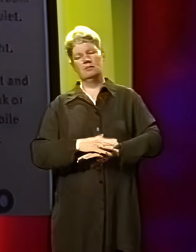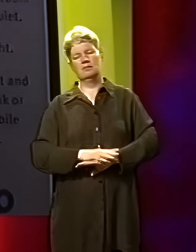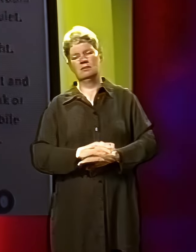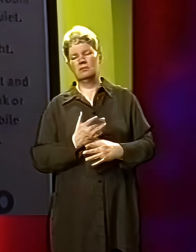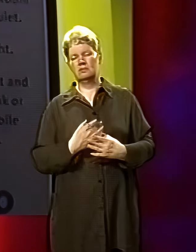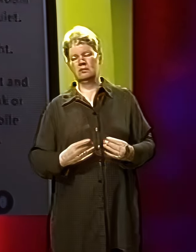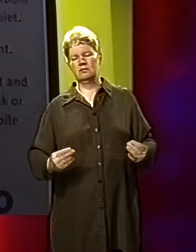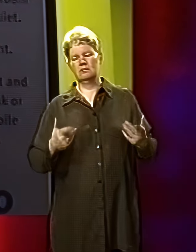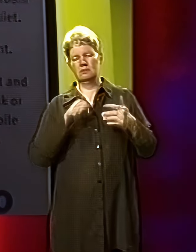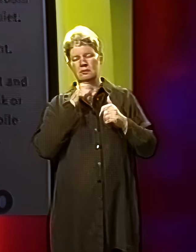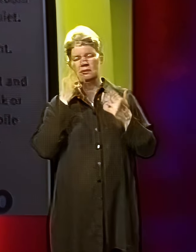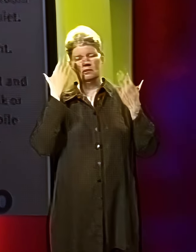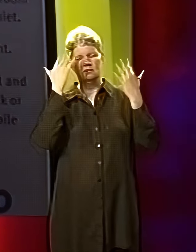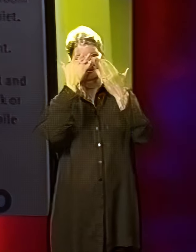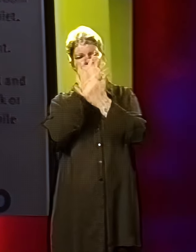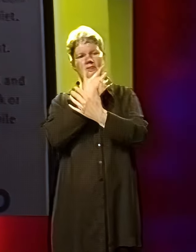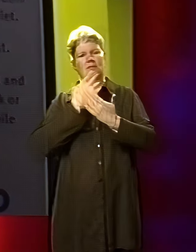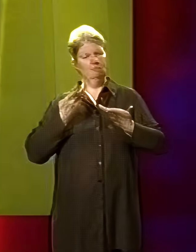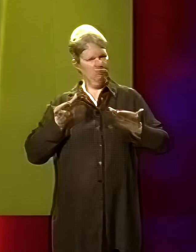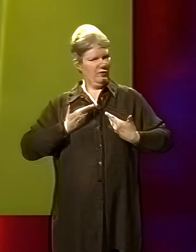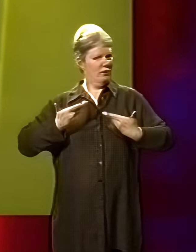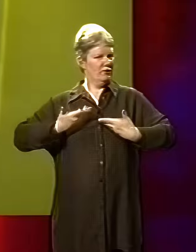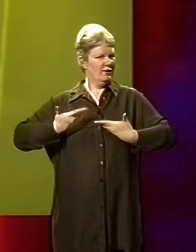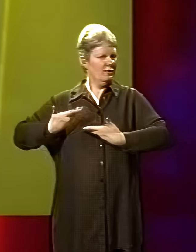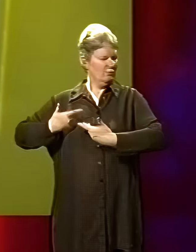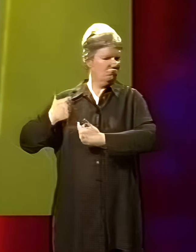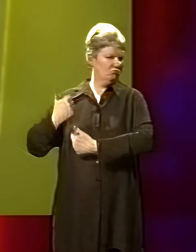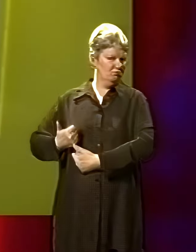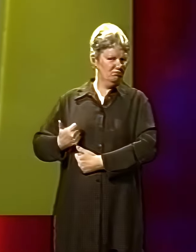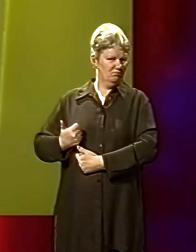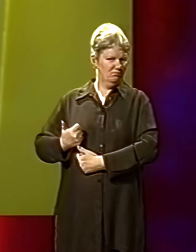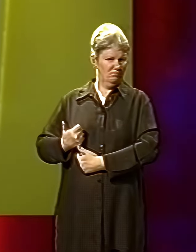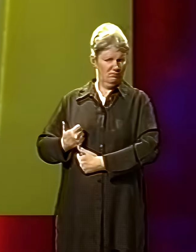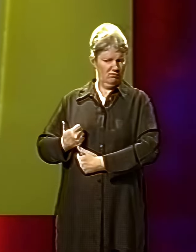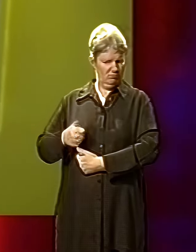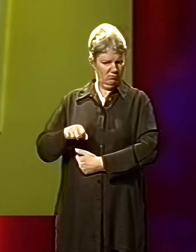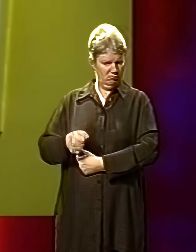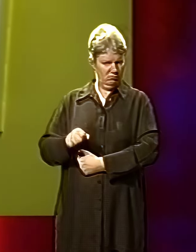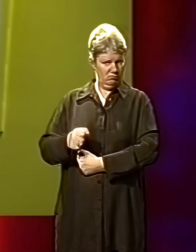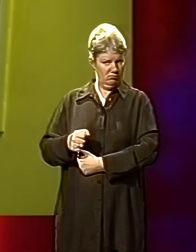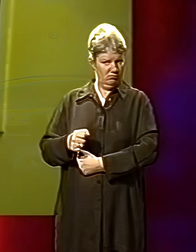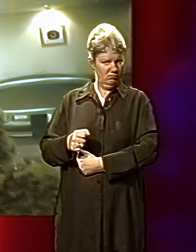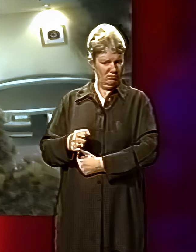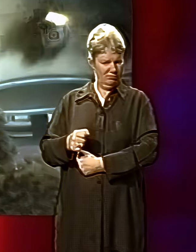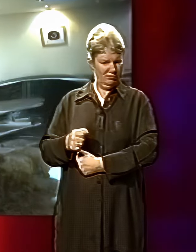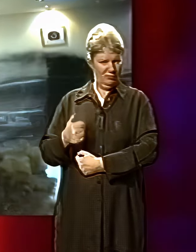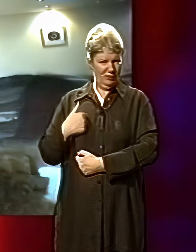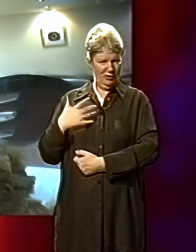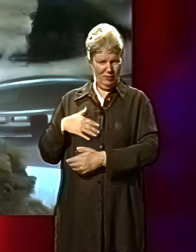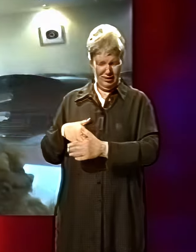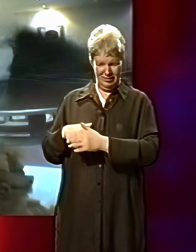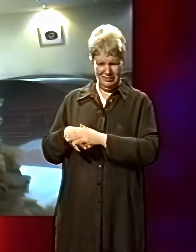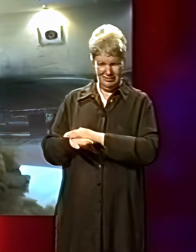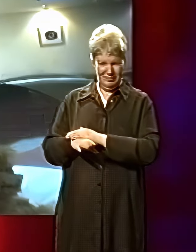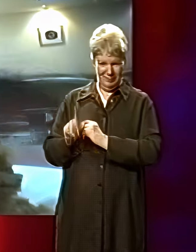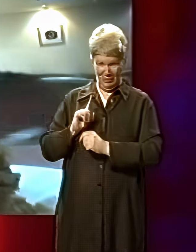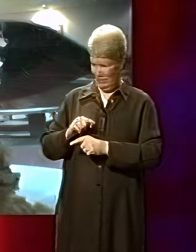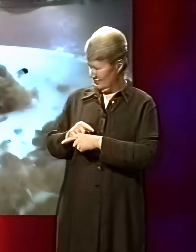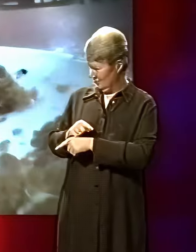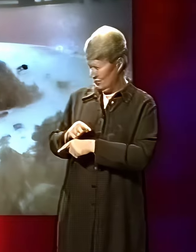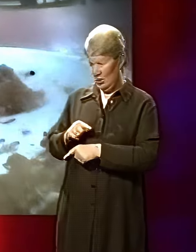reflection, and peace and quiet. Pity it wasn't open, because we felt the need to reflect on this piece of coffee and walnut